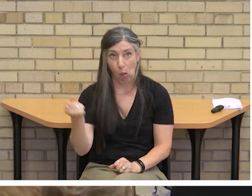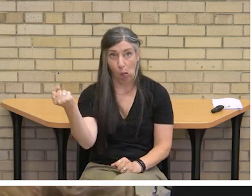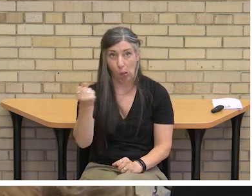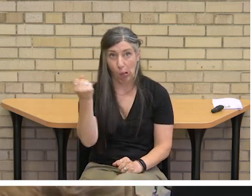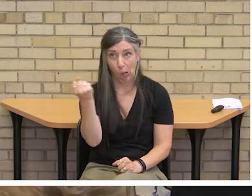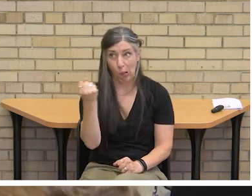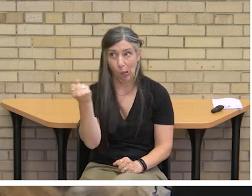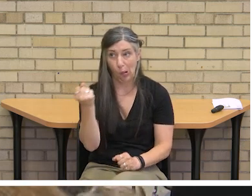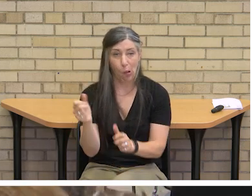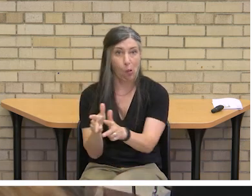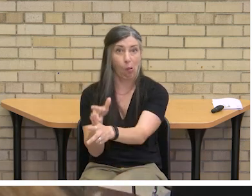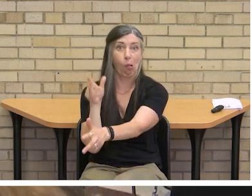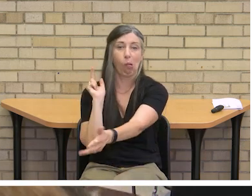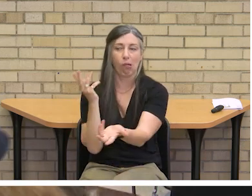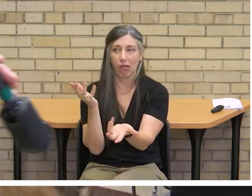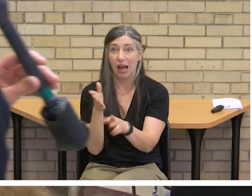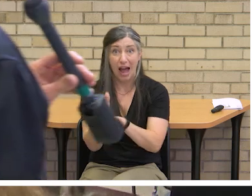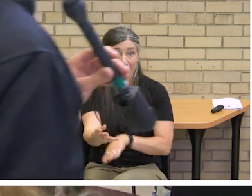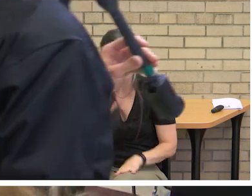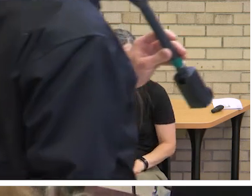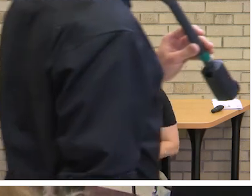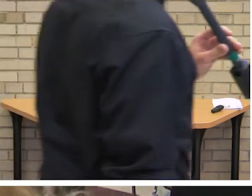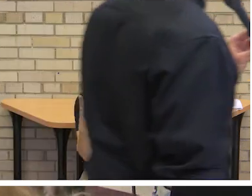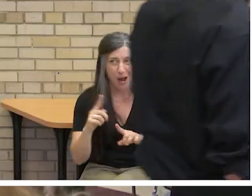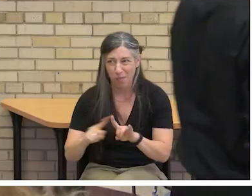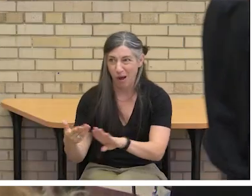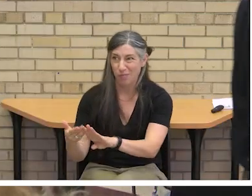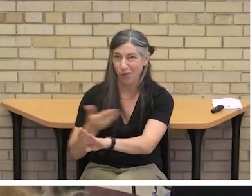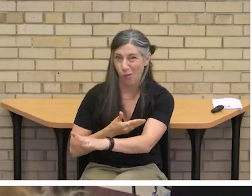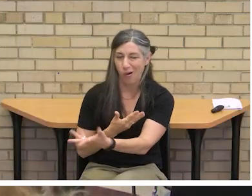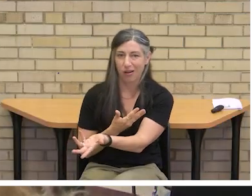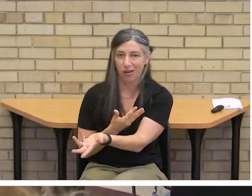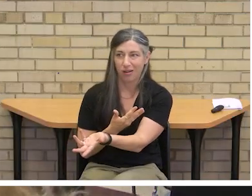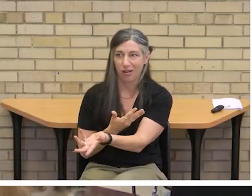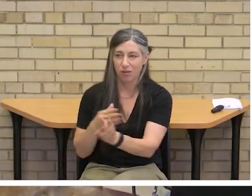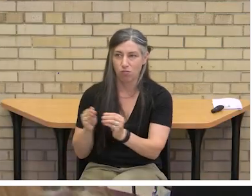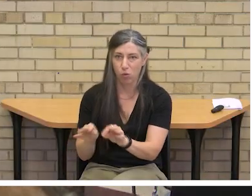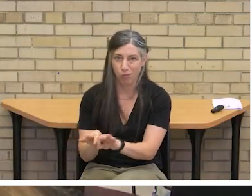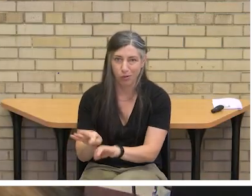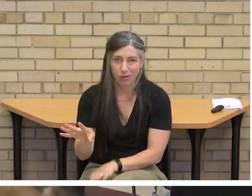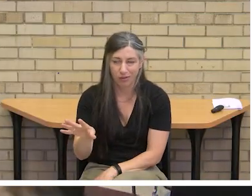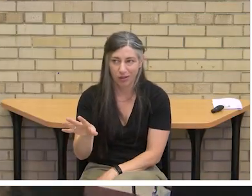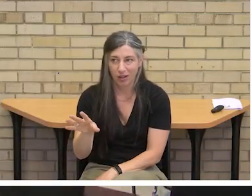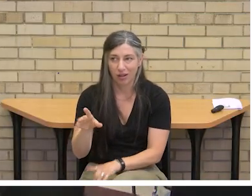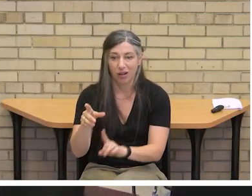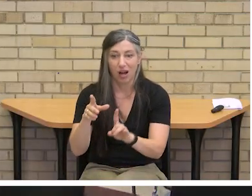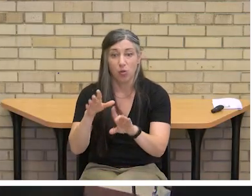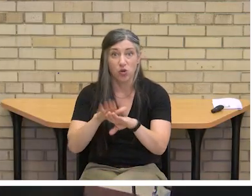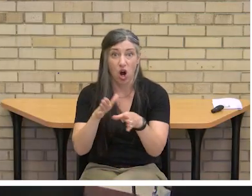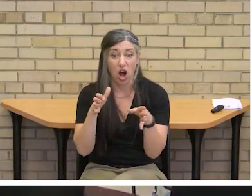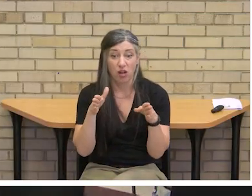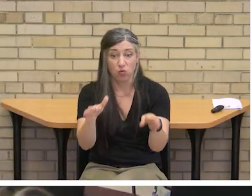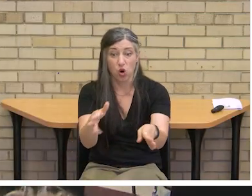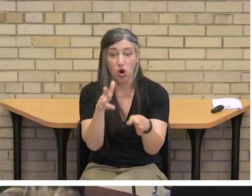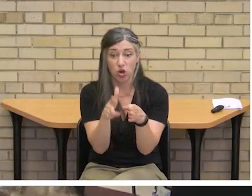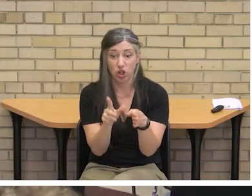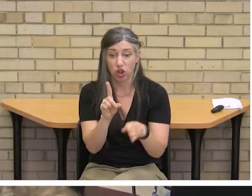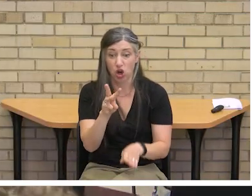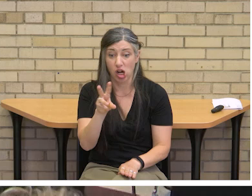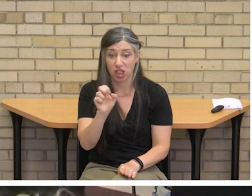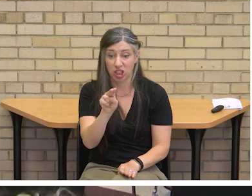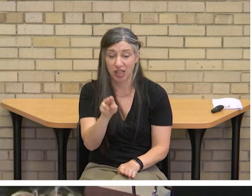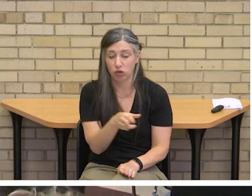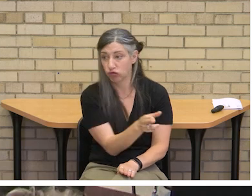turn after 4, which is at rush hour, which should really be flipped. When you're coming from Dawson, taking a right onto the